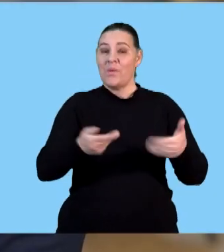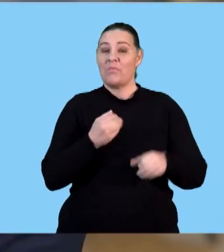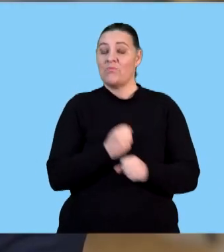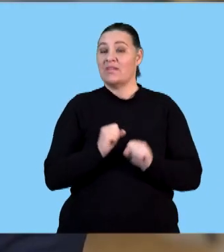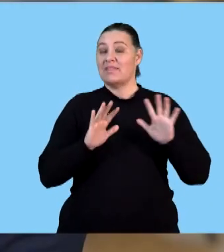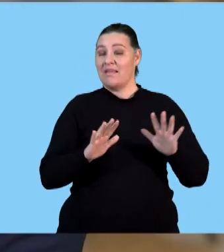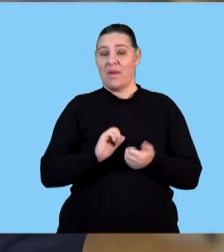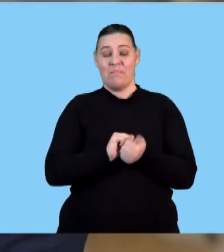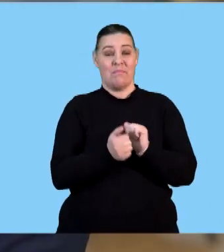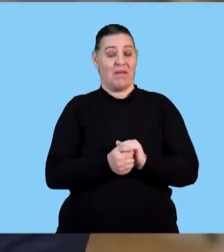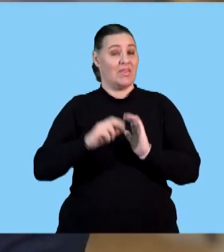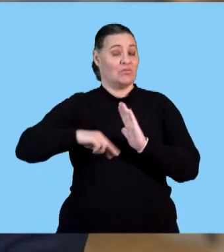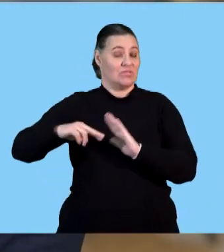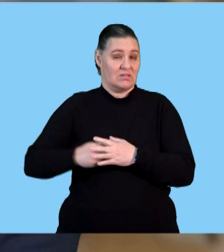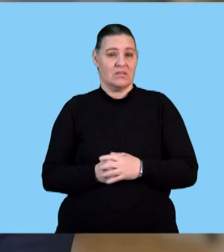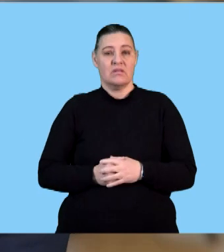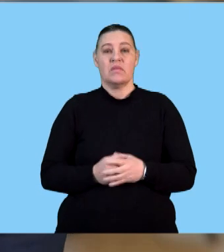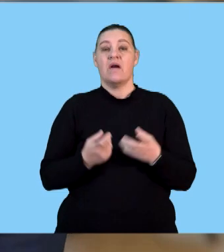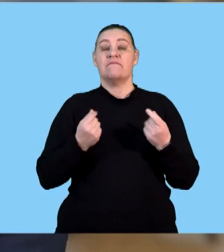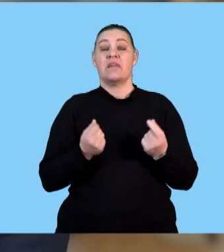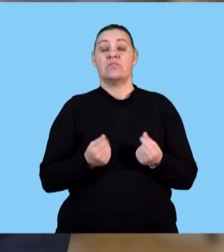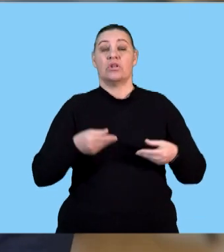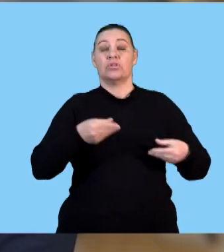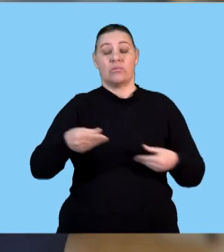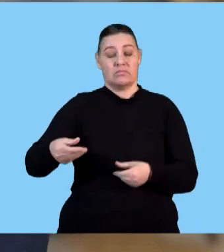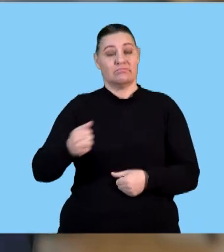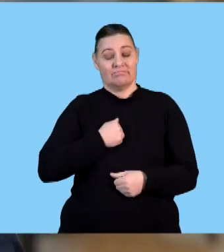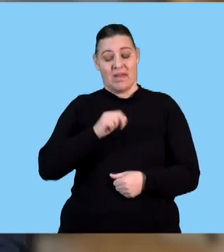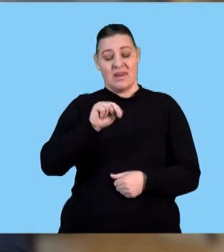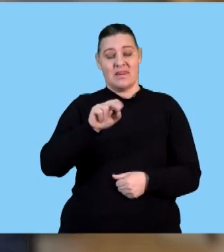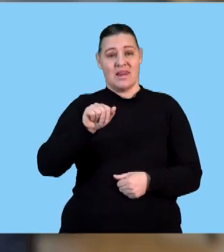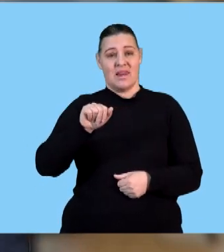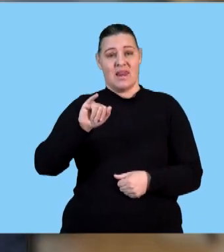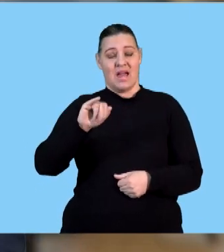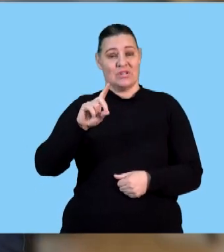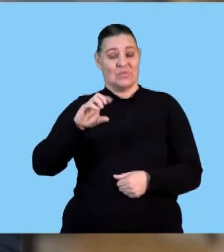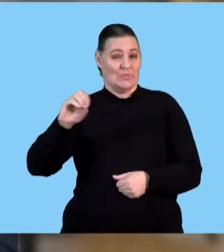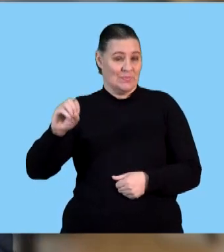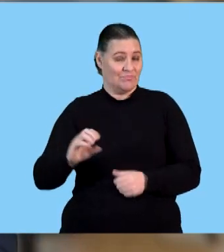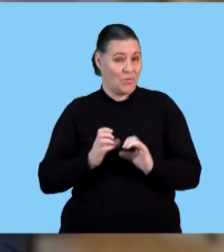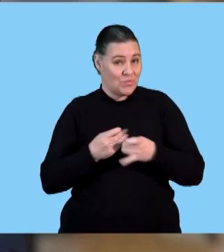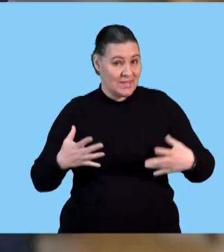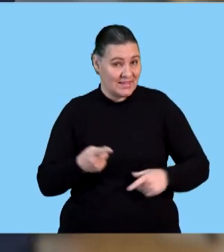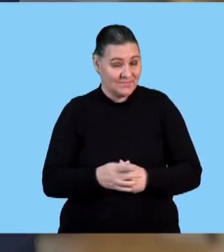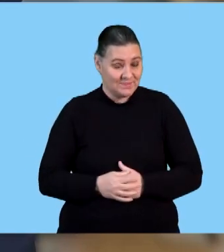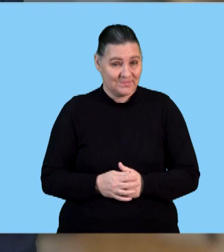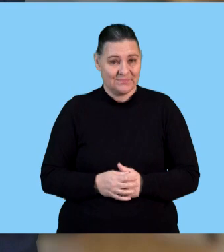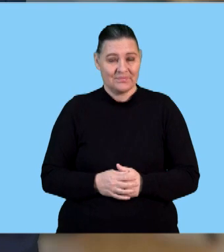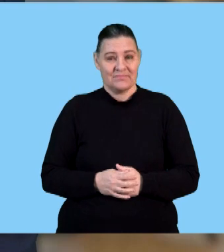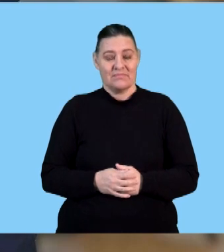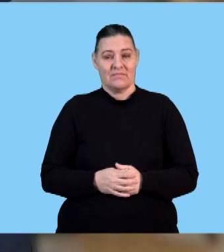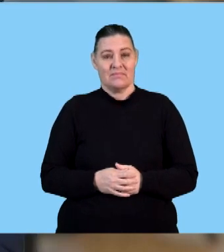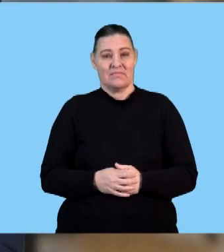Welcome to Grade 10, Maths Literacy. Today we're talking financial documents. My name is Hushain Naidu. Let's get started.